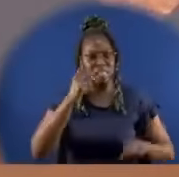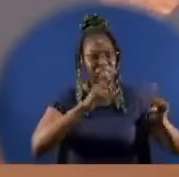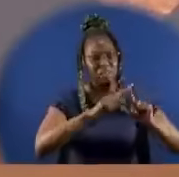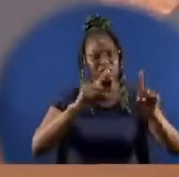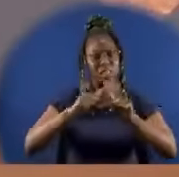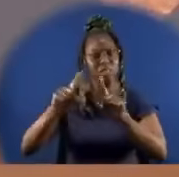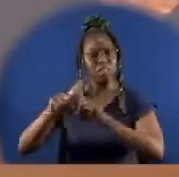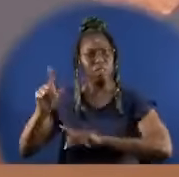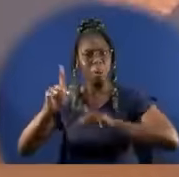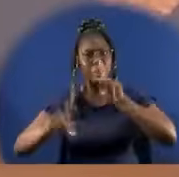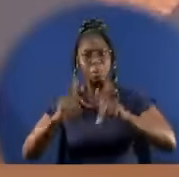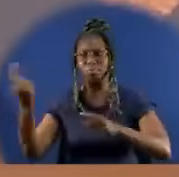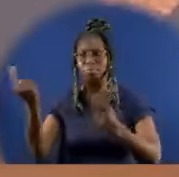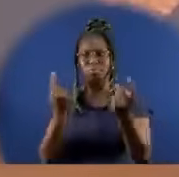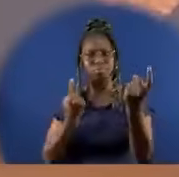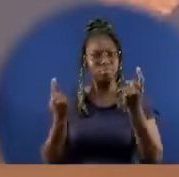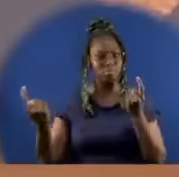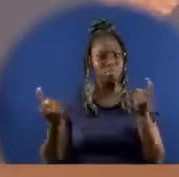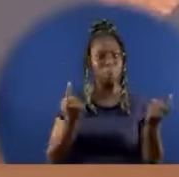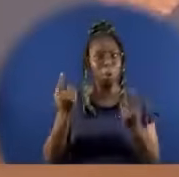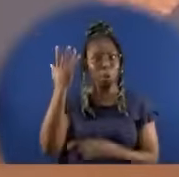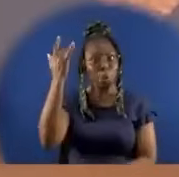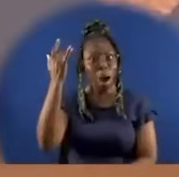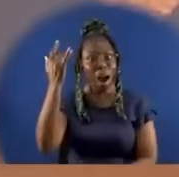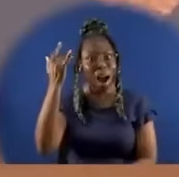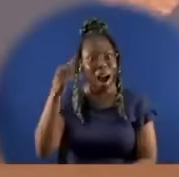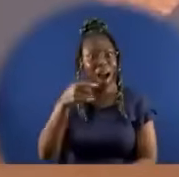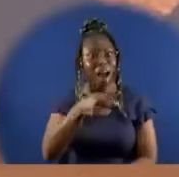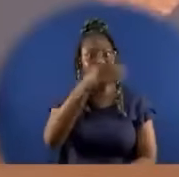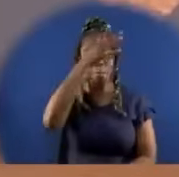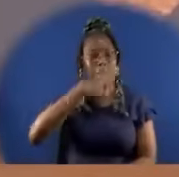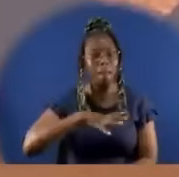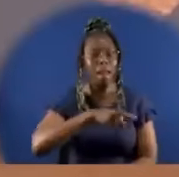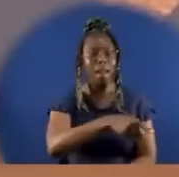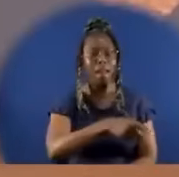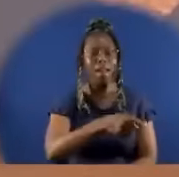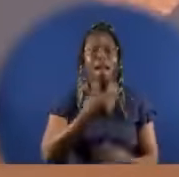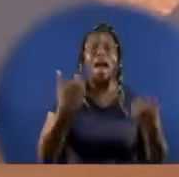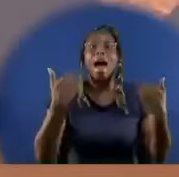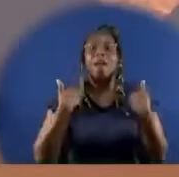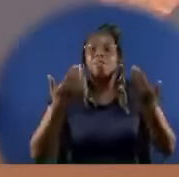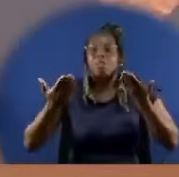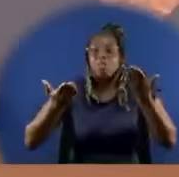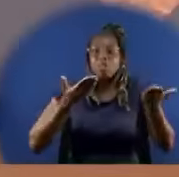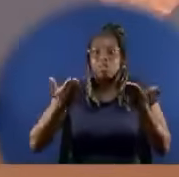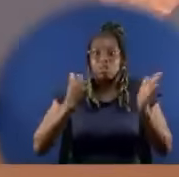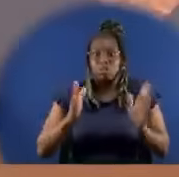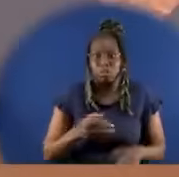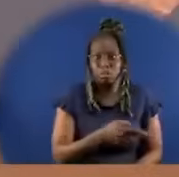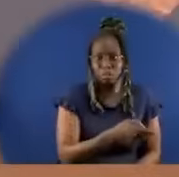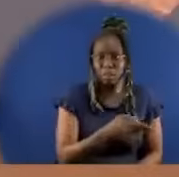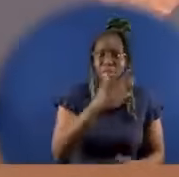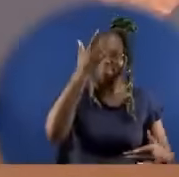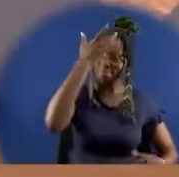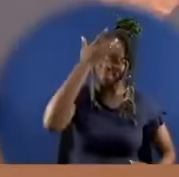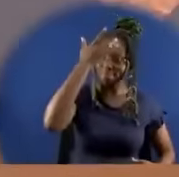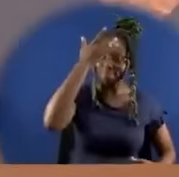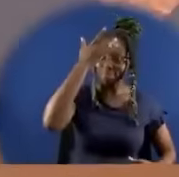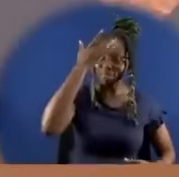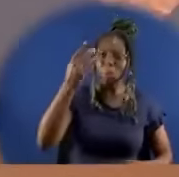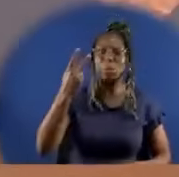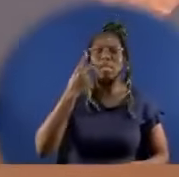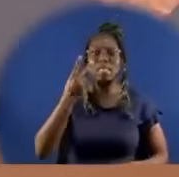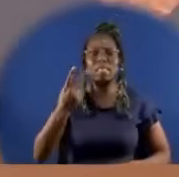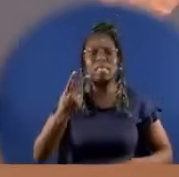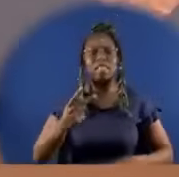to Jesus on behalf of a brother who has a servant who is sick. Third time is the charm. We see individuals coming